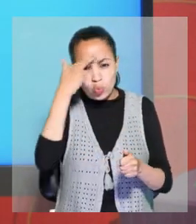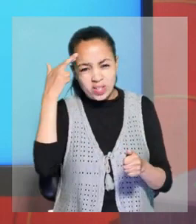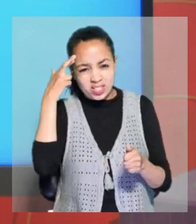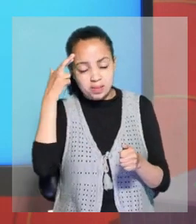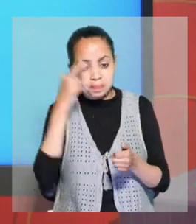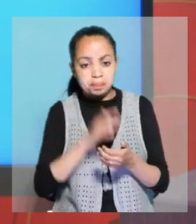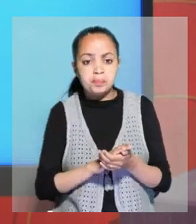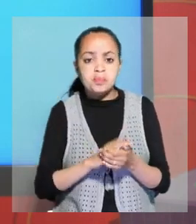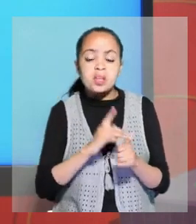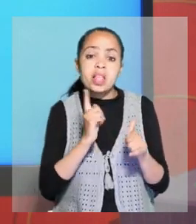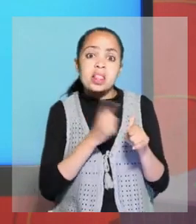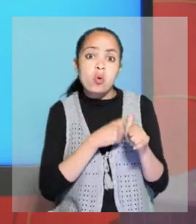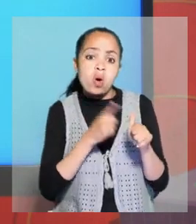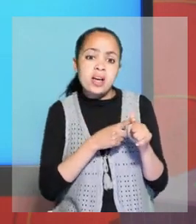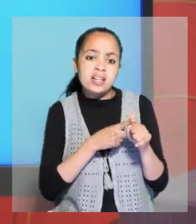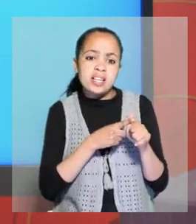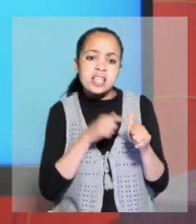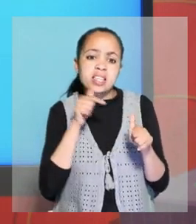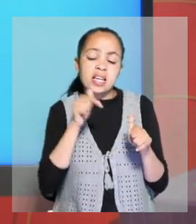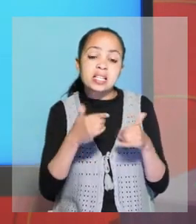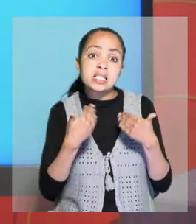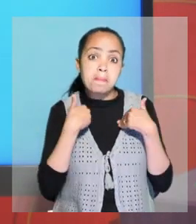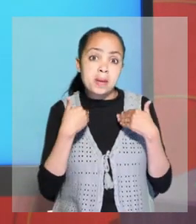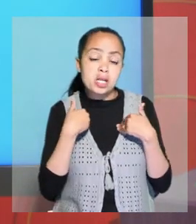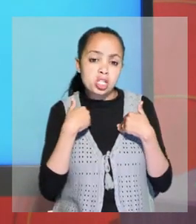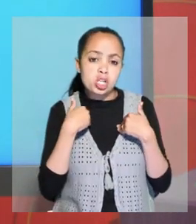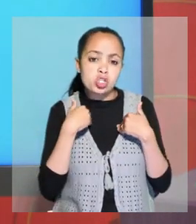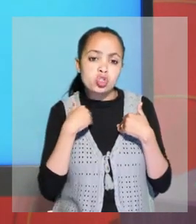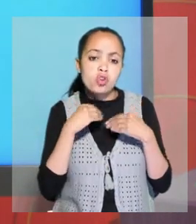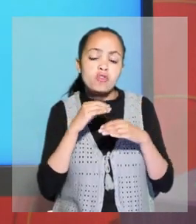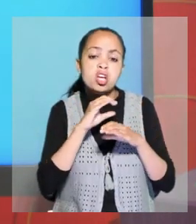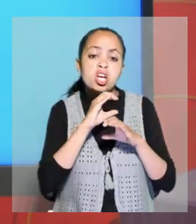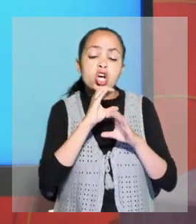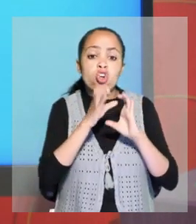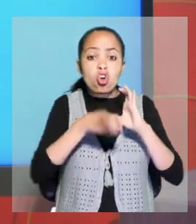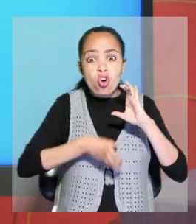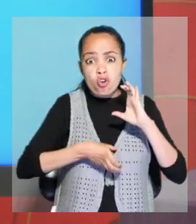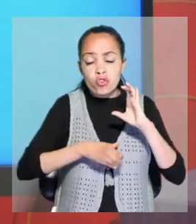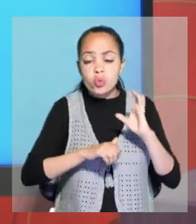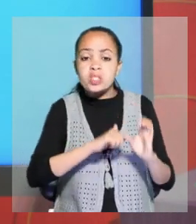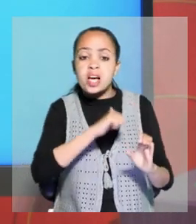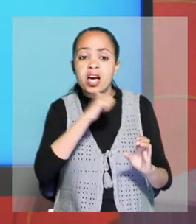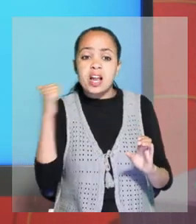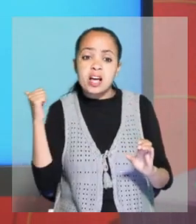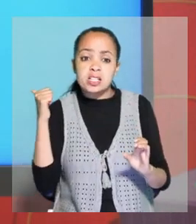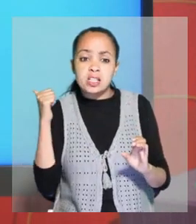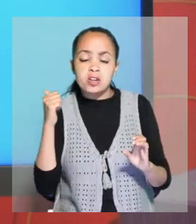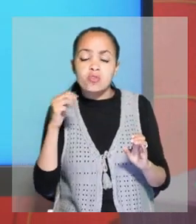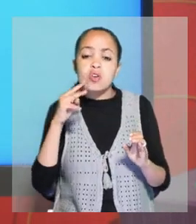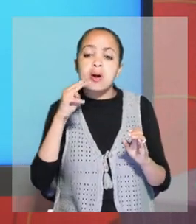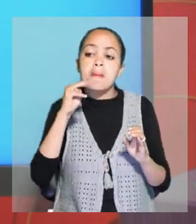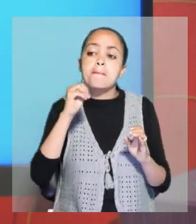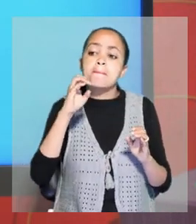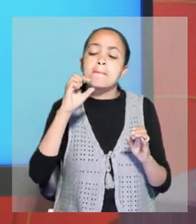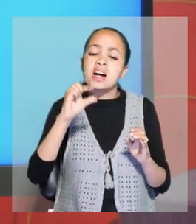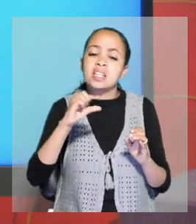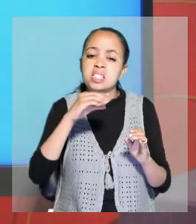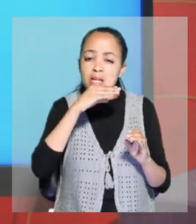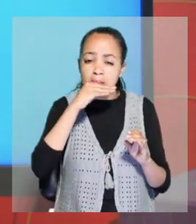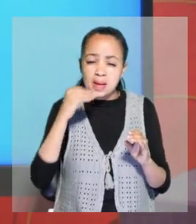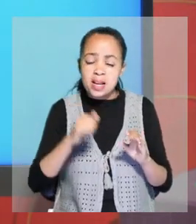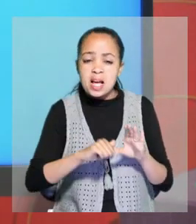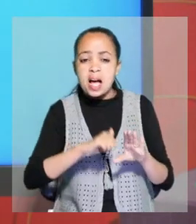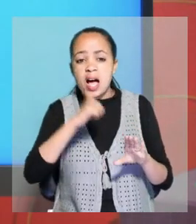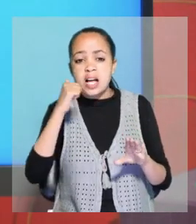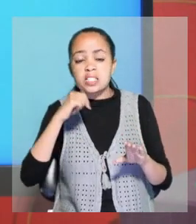reasons. One is there is a presence of chlorophyll with another cofactor just like magnesium and